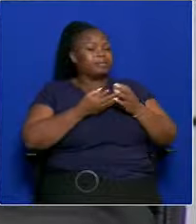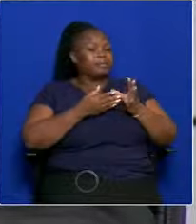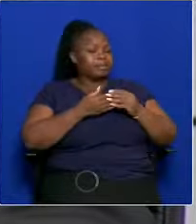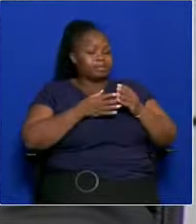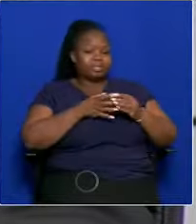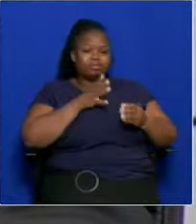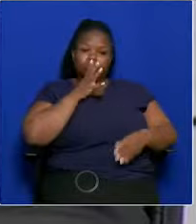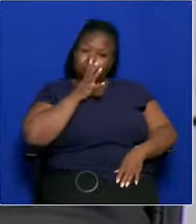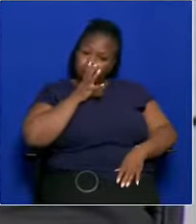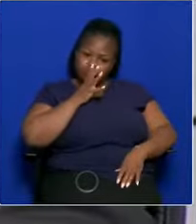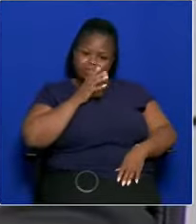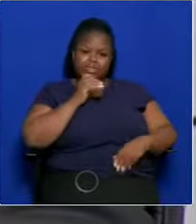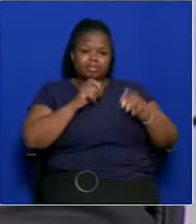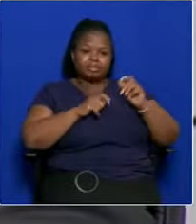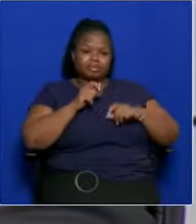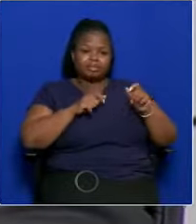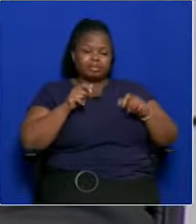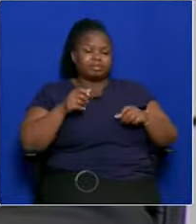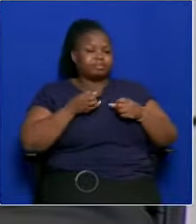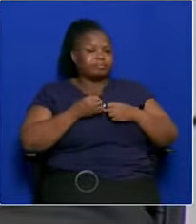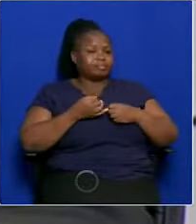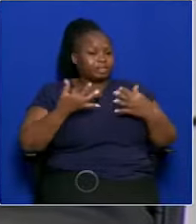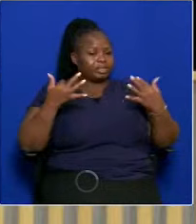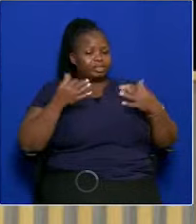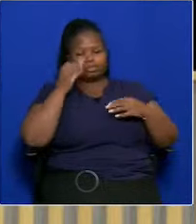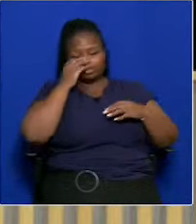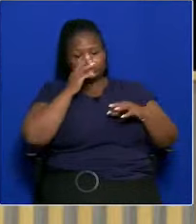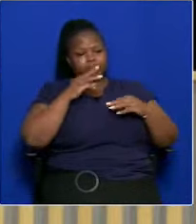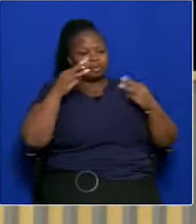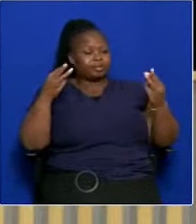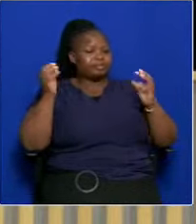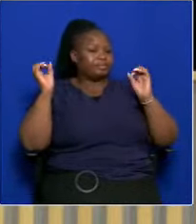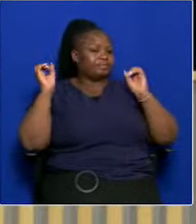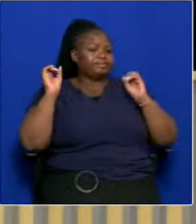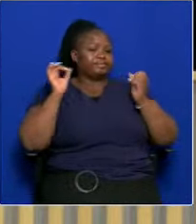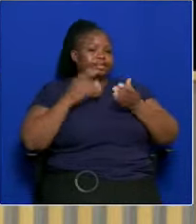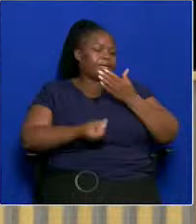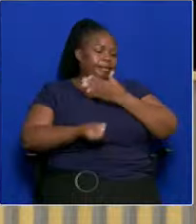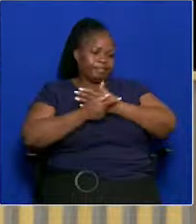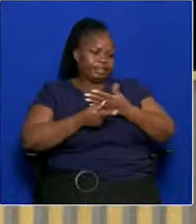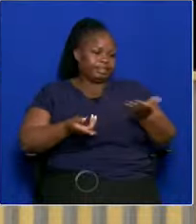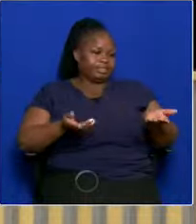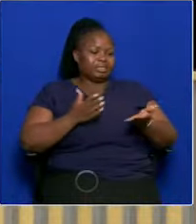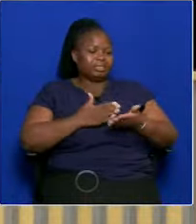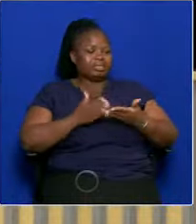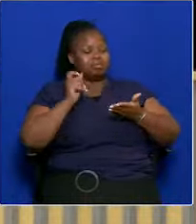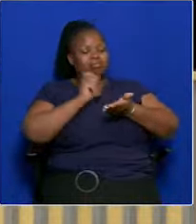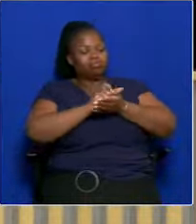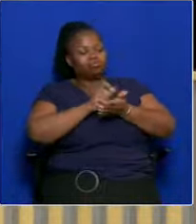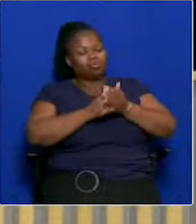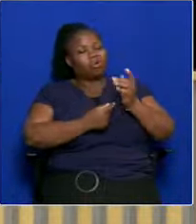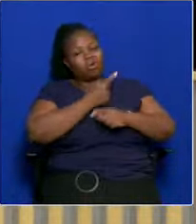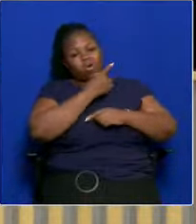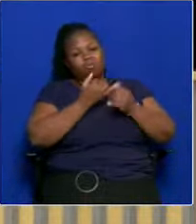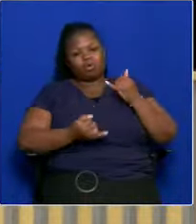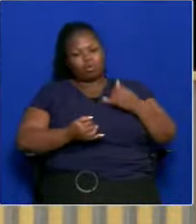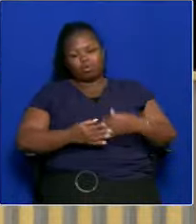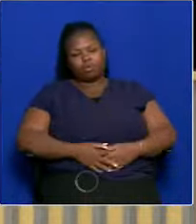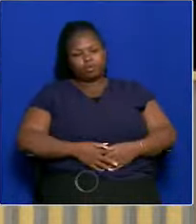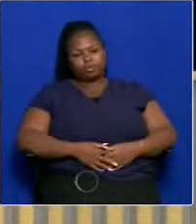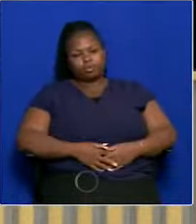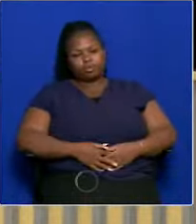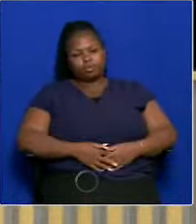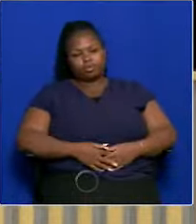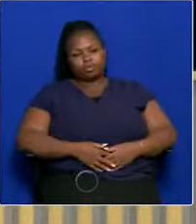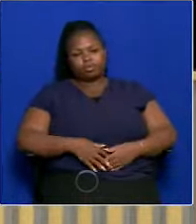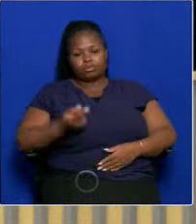people who are written in the newspapers, nothing happened. And some, they are written there wrongfully and so. So to